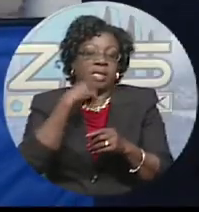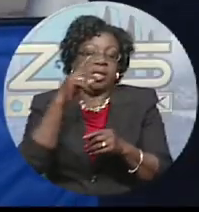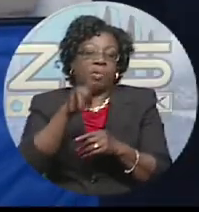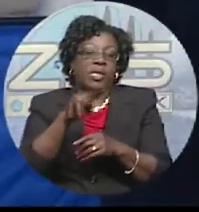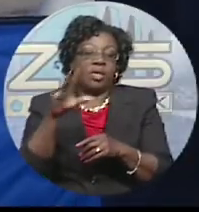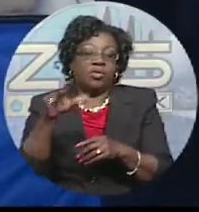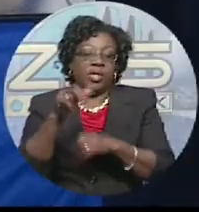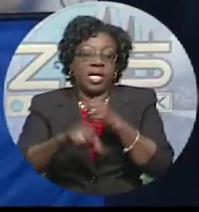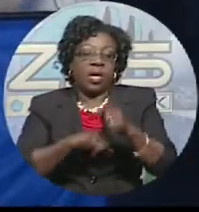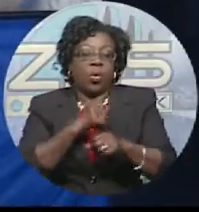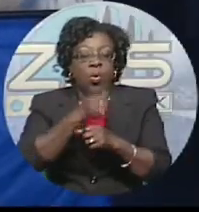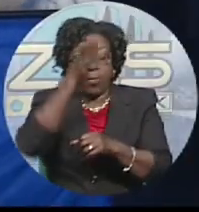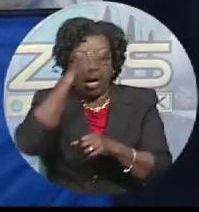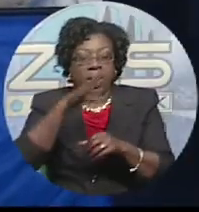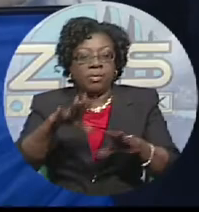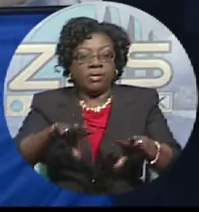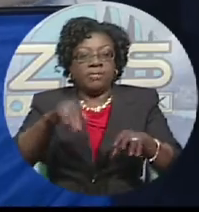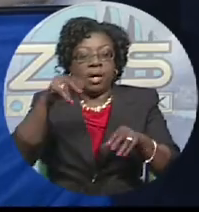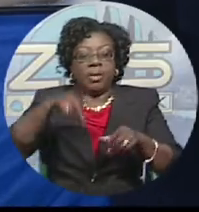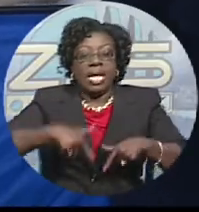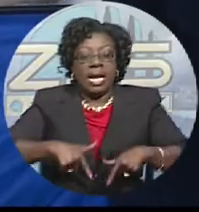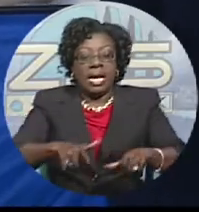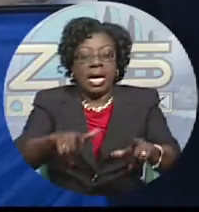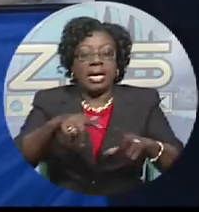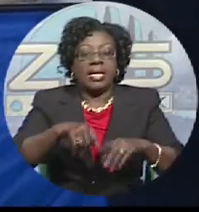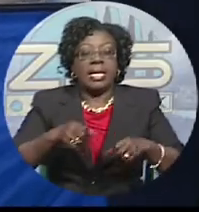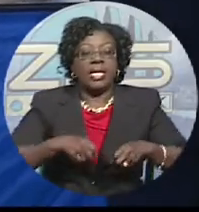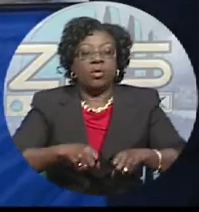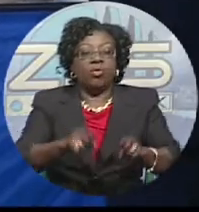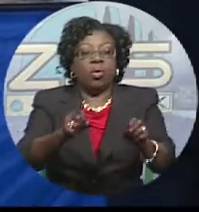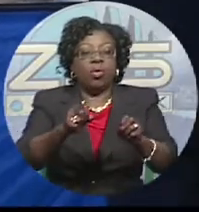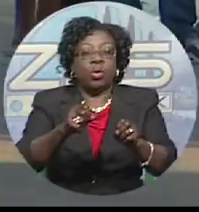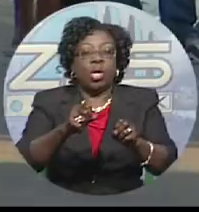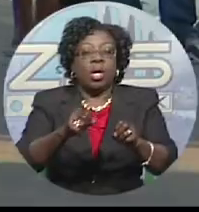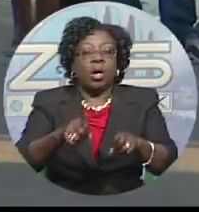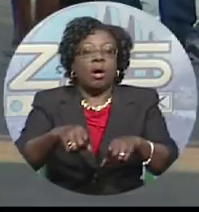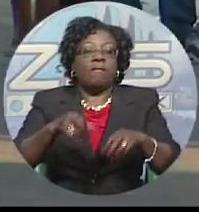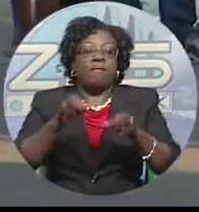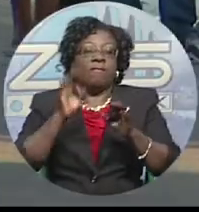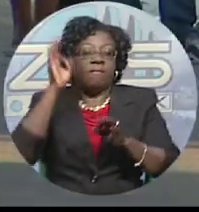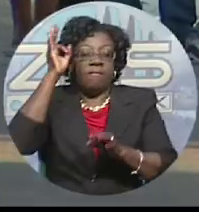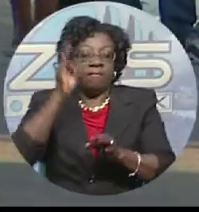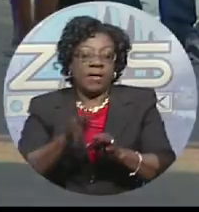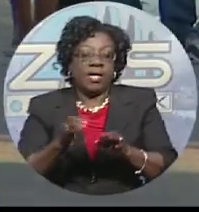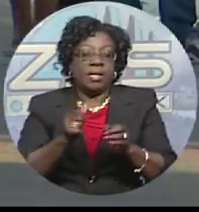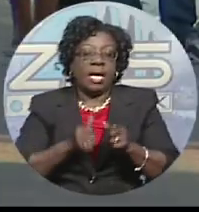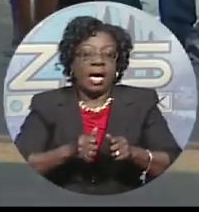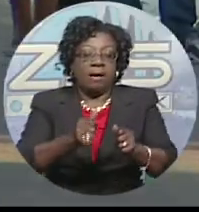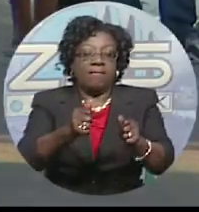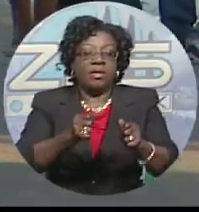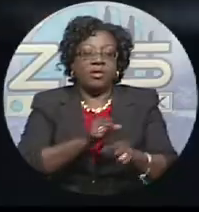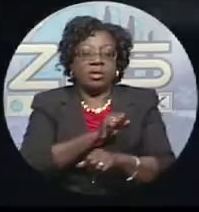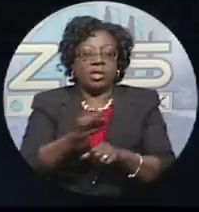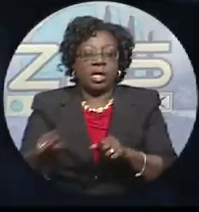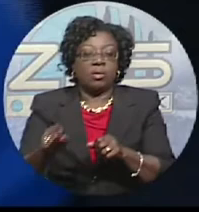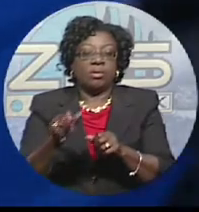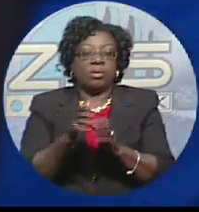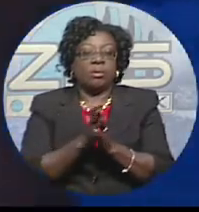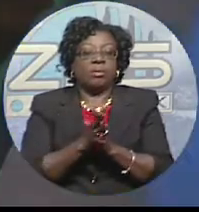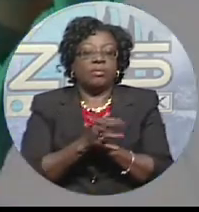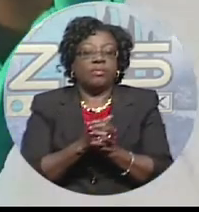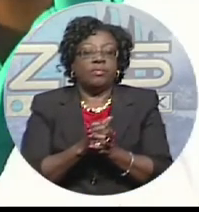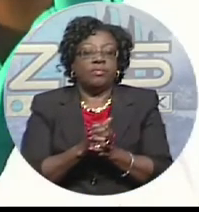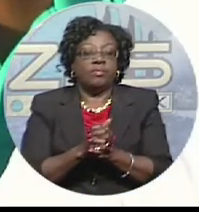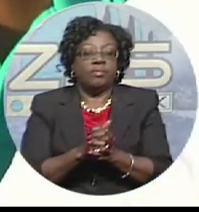was found lying in the road at Faith Avenue South and St. Vincent Road shortly before 6 o'clock this morning.